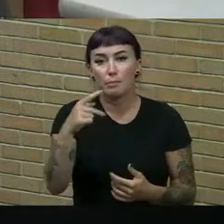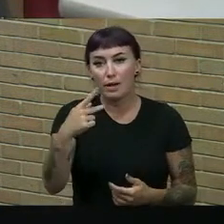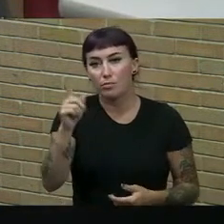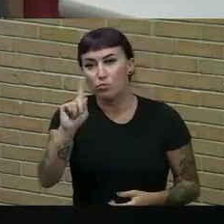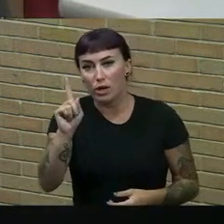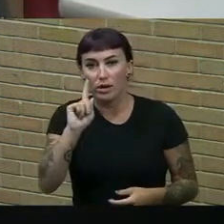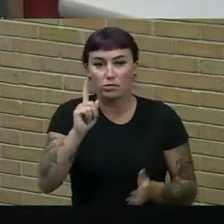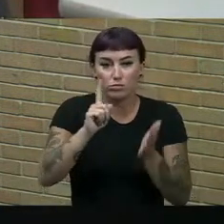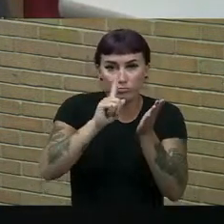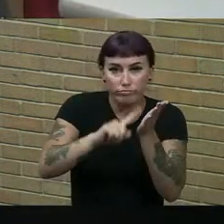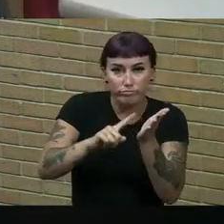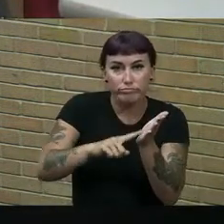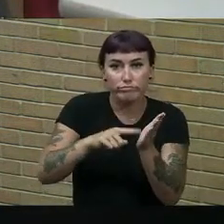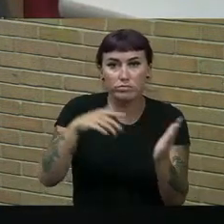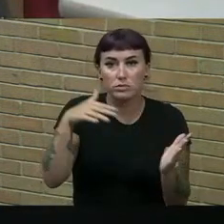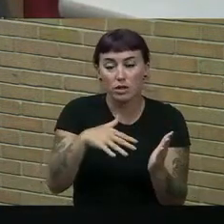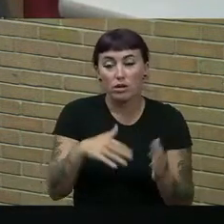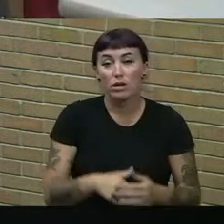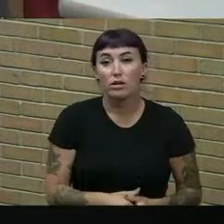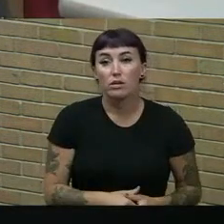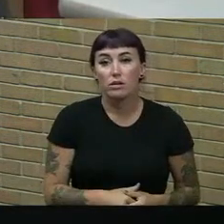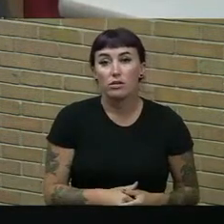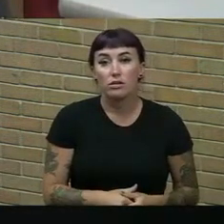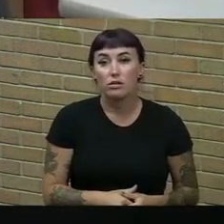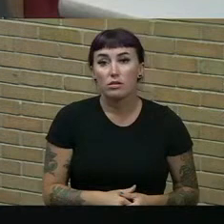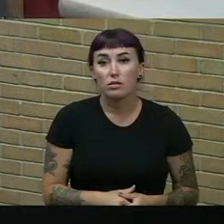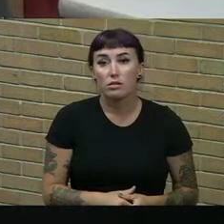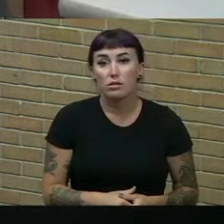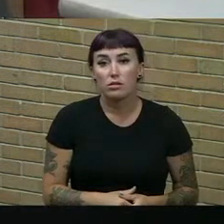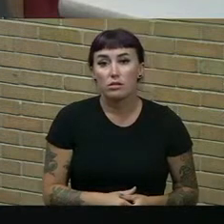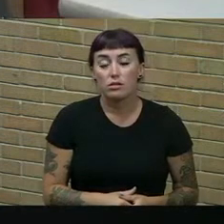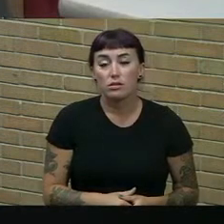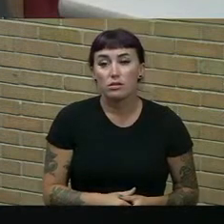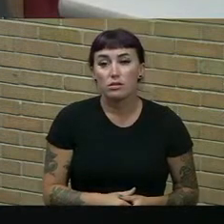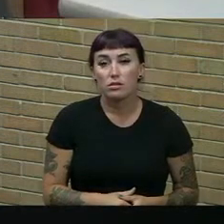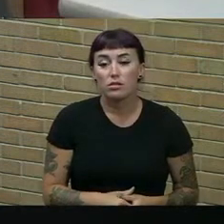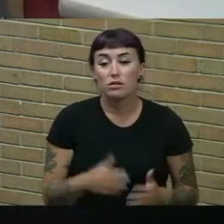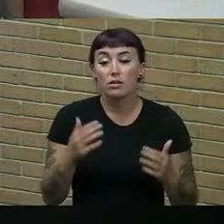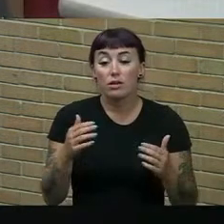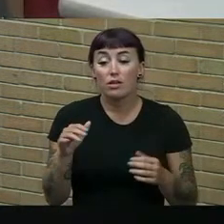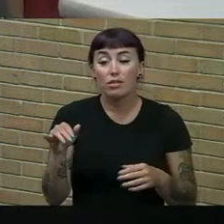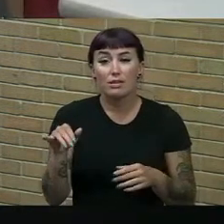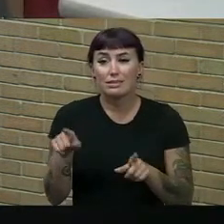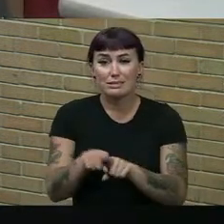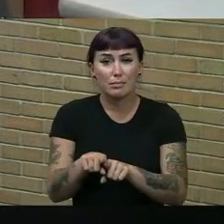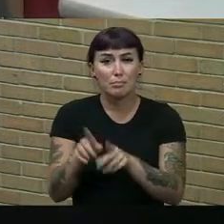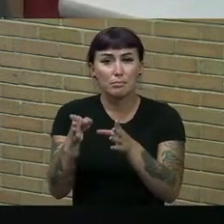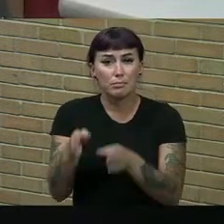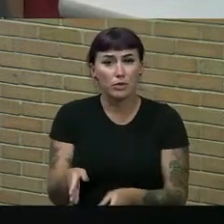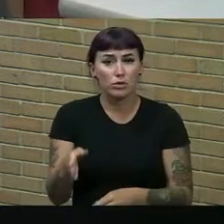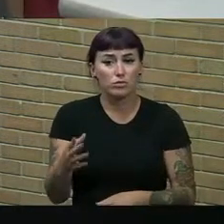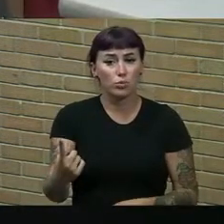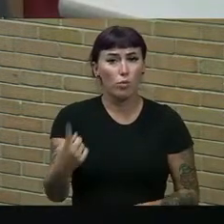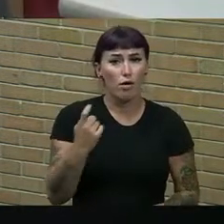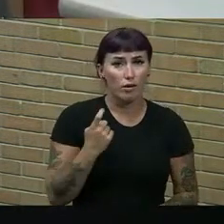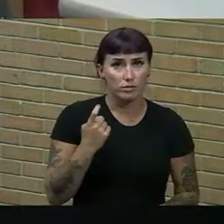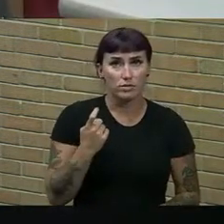under study. Also, the same resident that asked about,